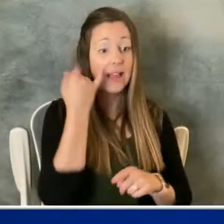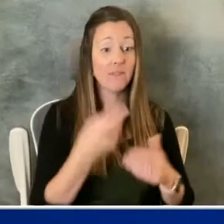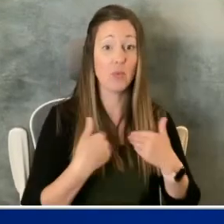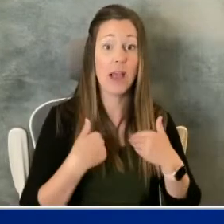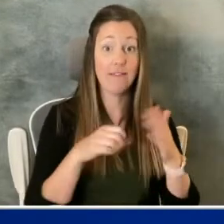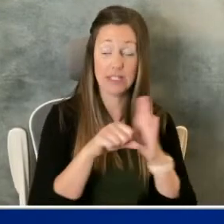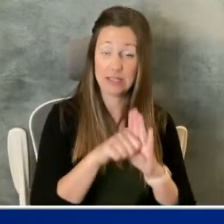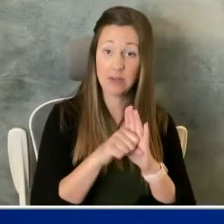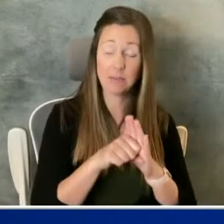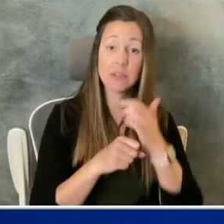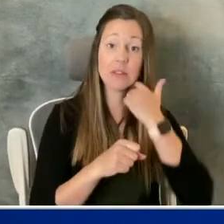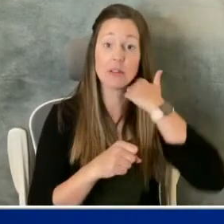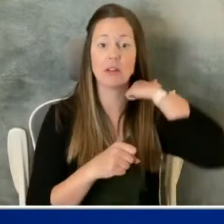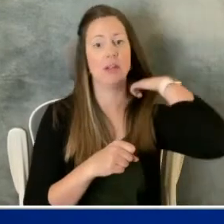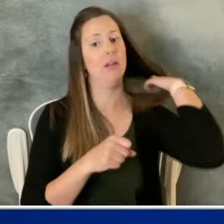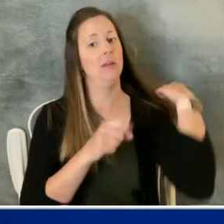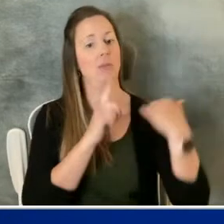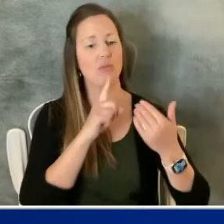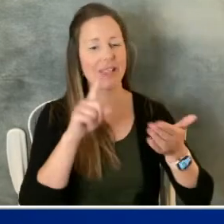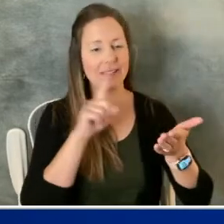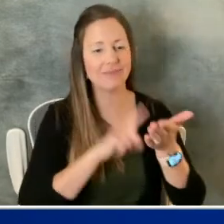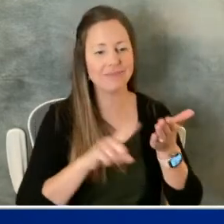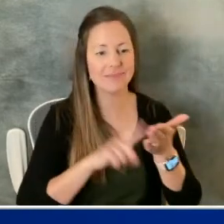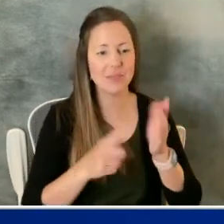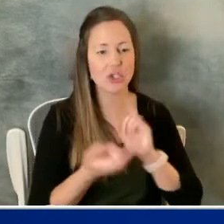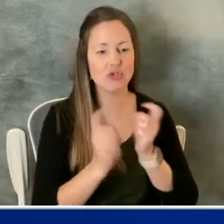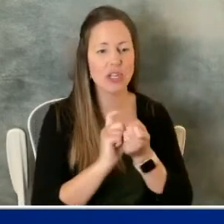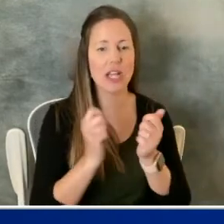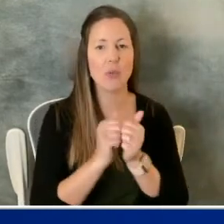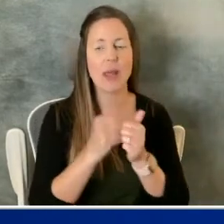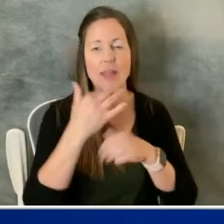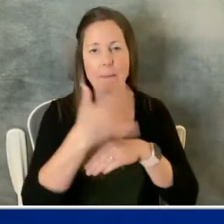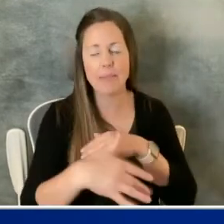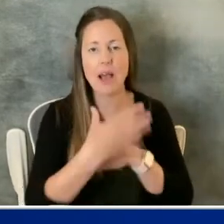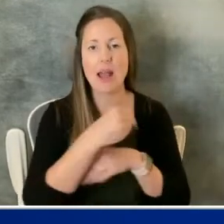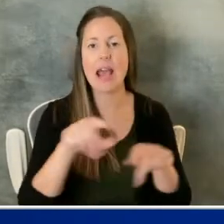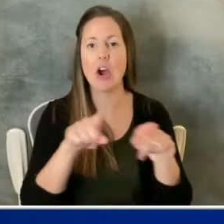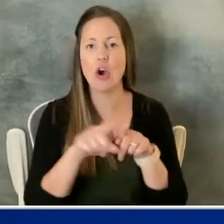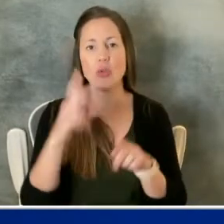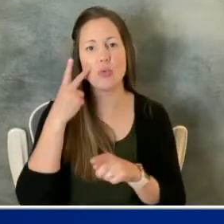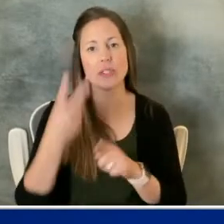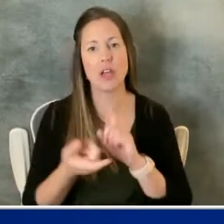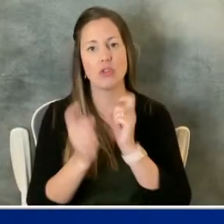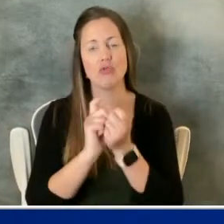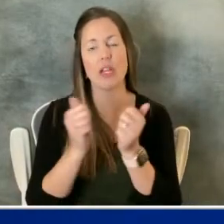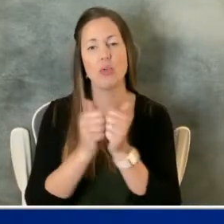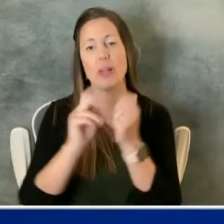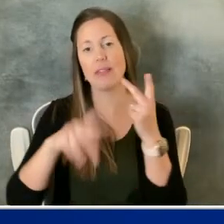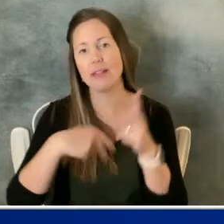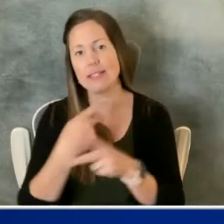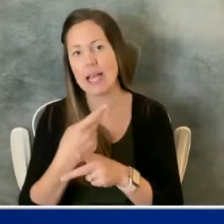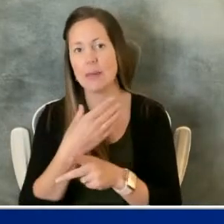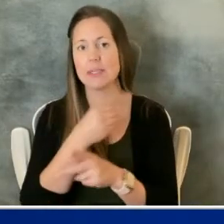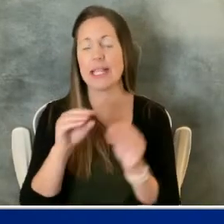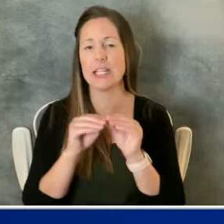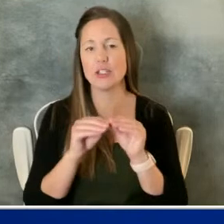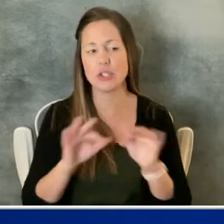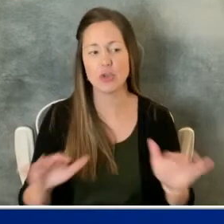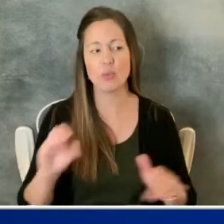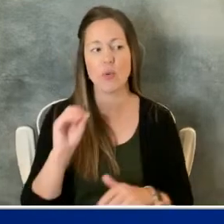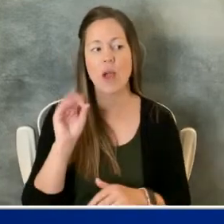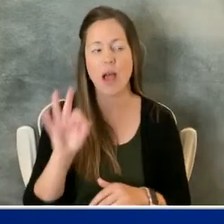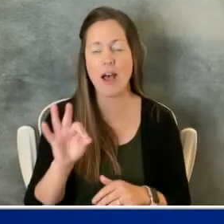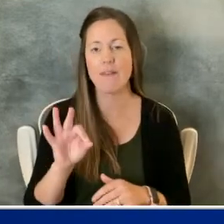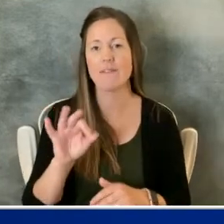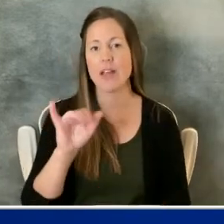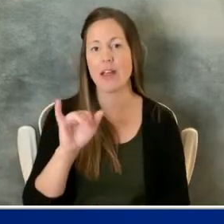changes in the blood, and they could see changes in the types and distribution of the immune cells, such as